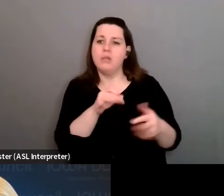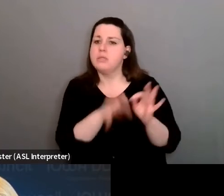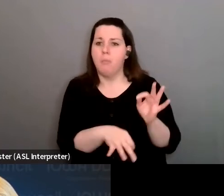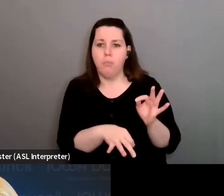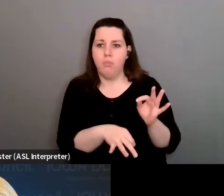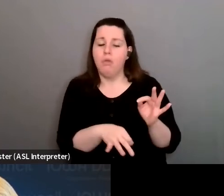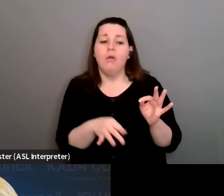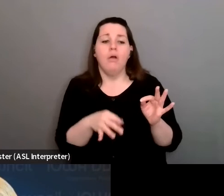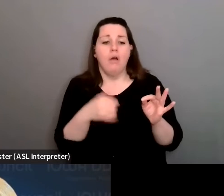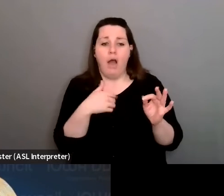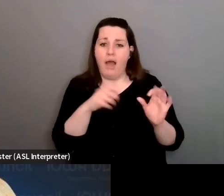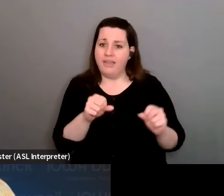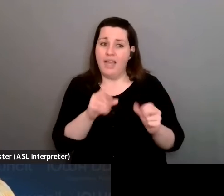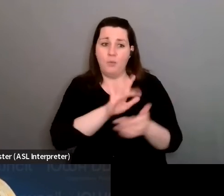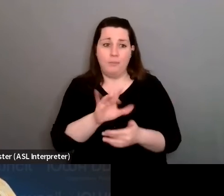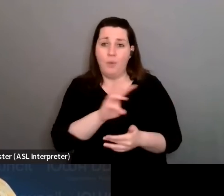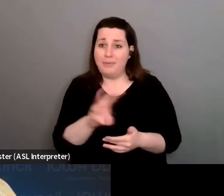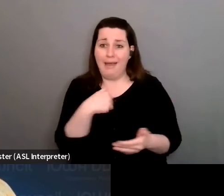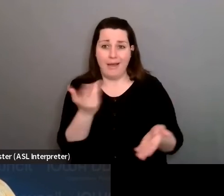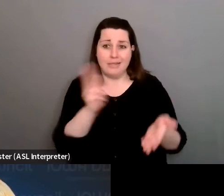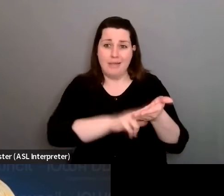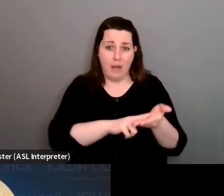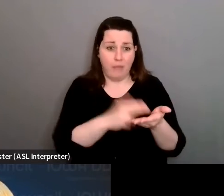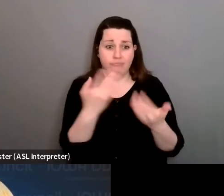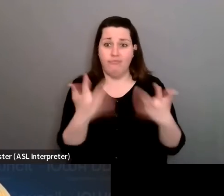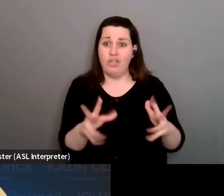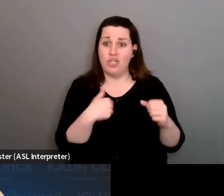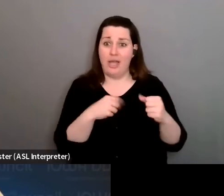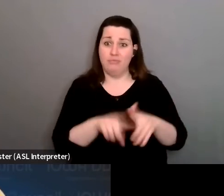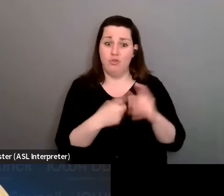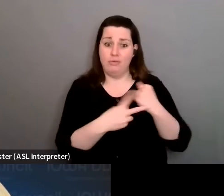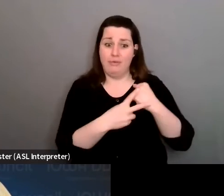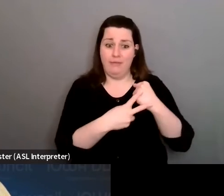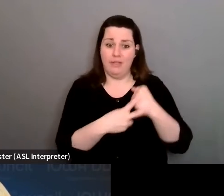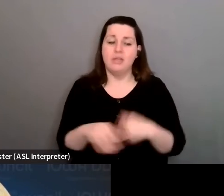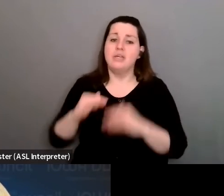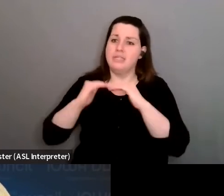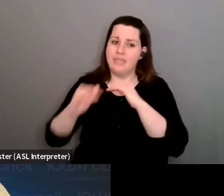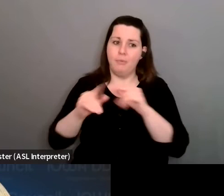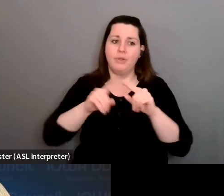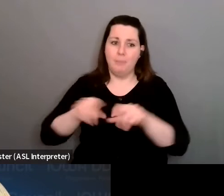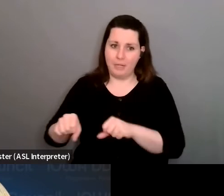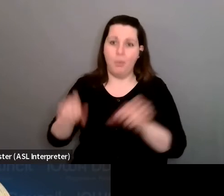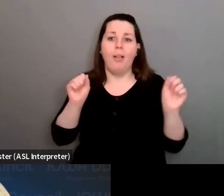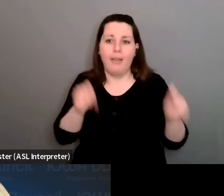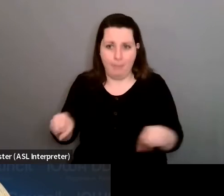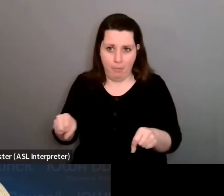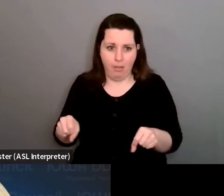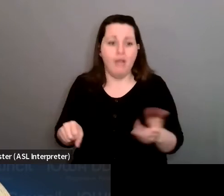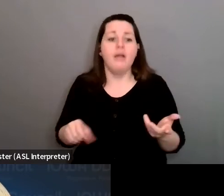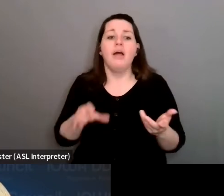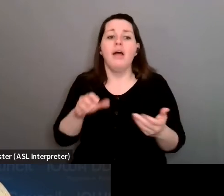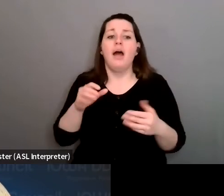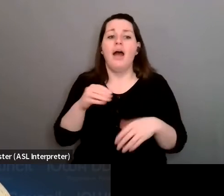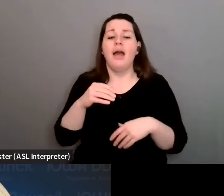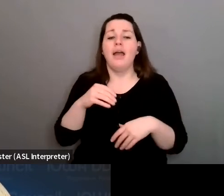and sign up on the website and it's done and I'm saving. Stable, dependable, Capable, Enable,